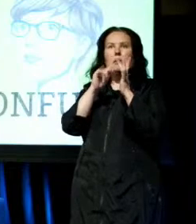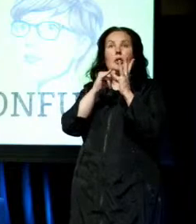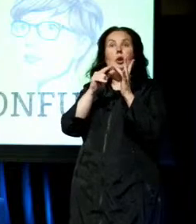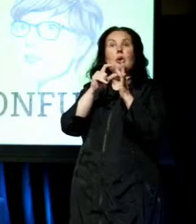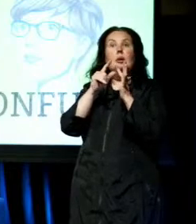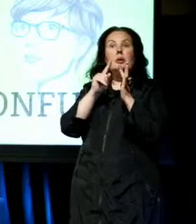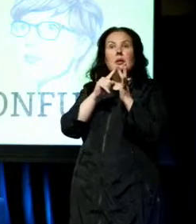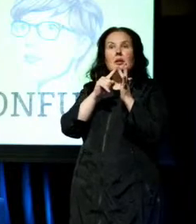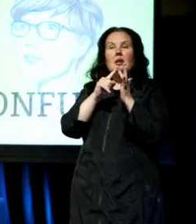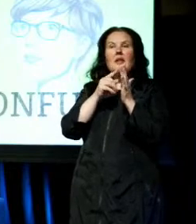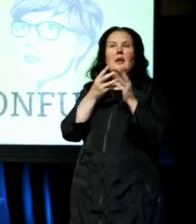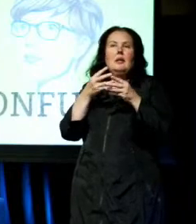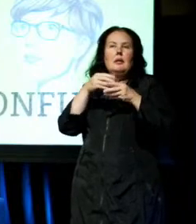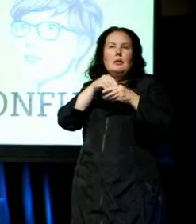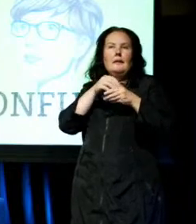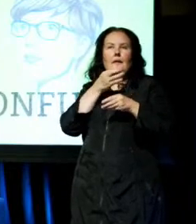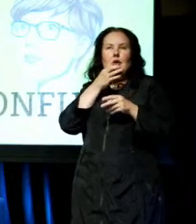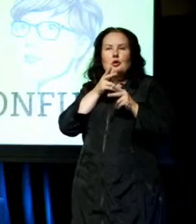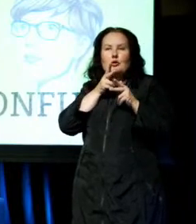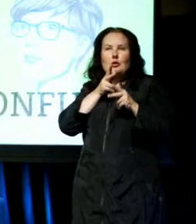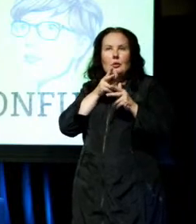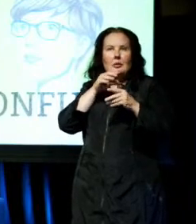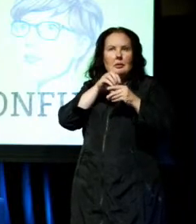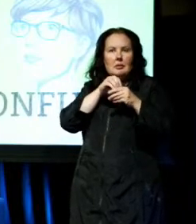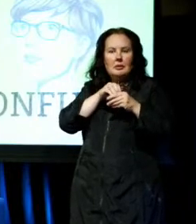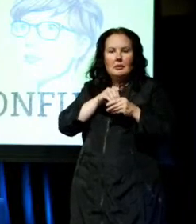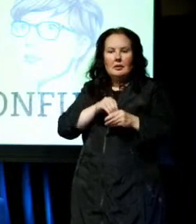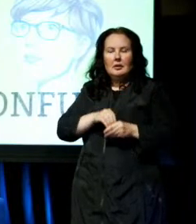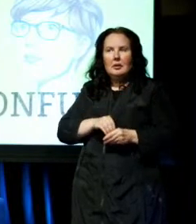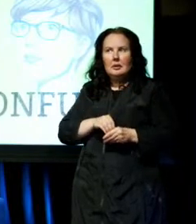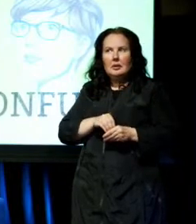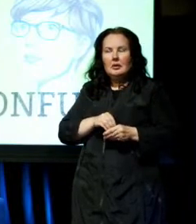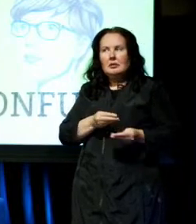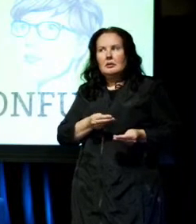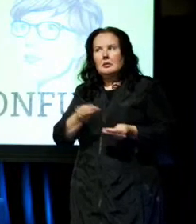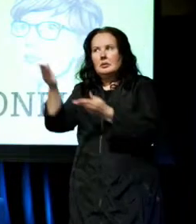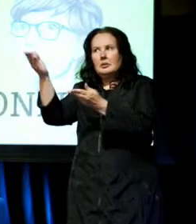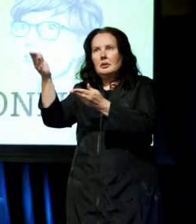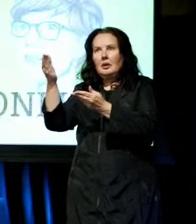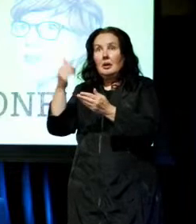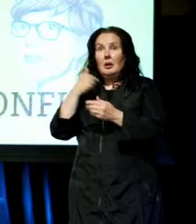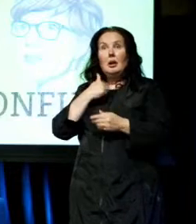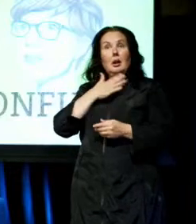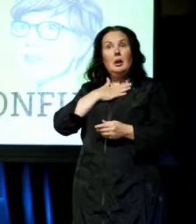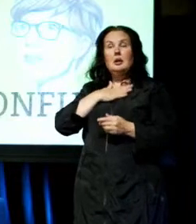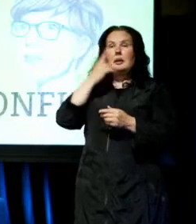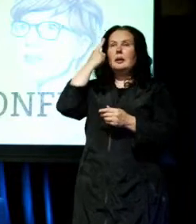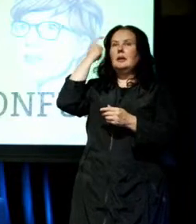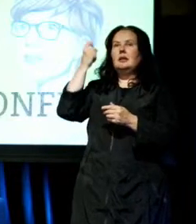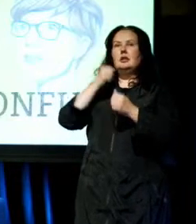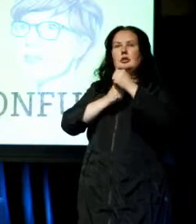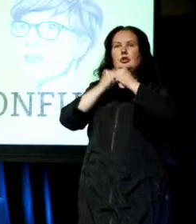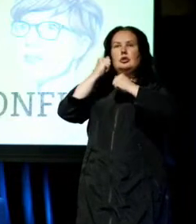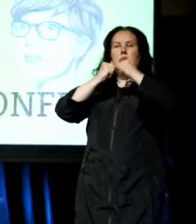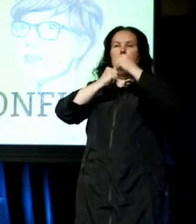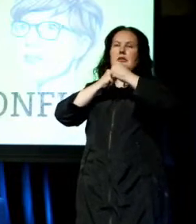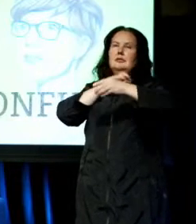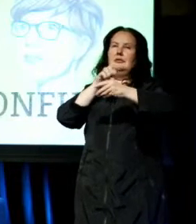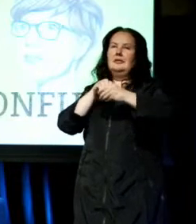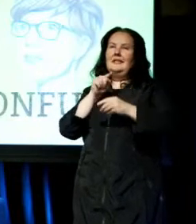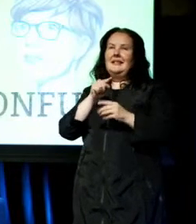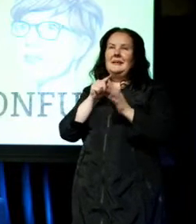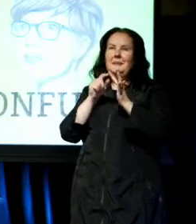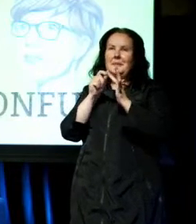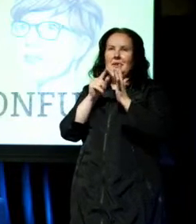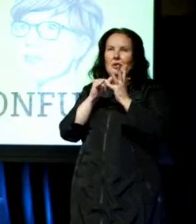them. And then I quite liked the idea for the structure of the episode, and I thought, well, there's probably a lot of rubbish in there, but